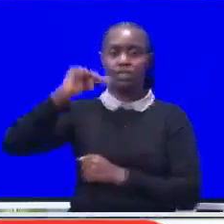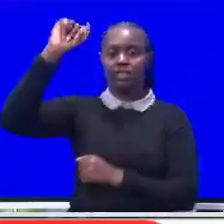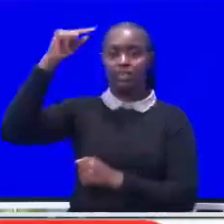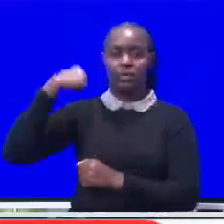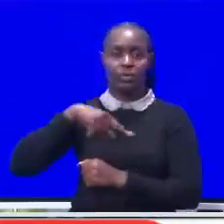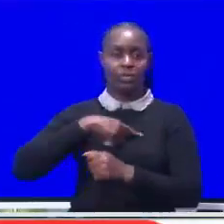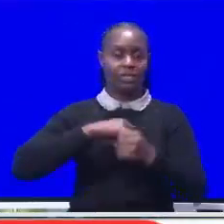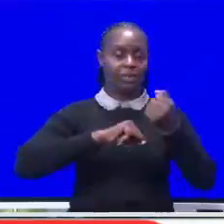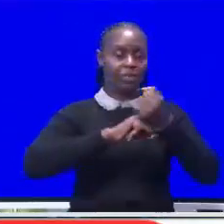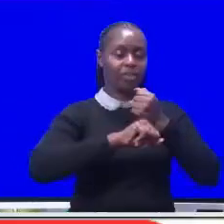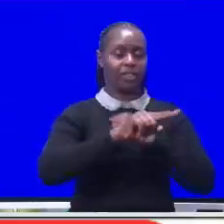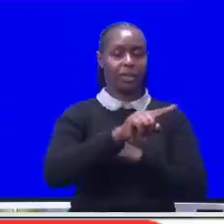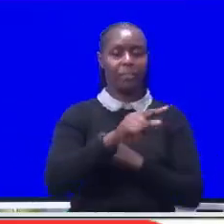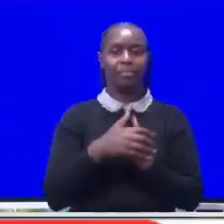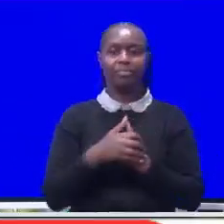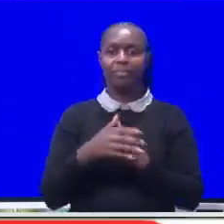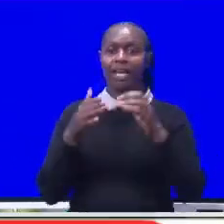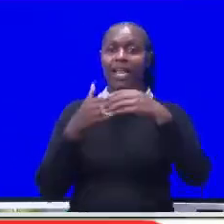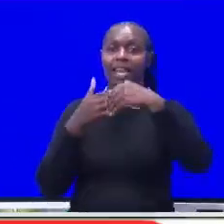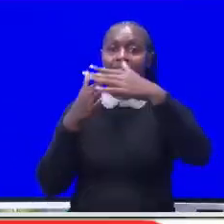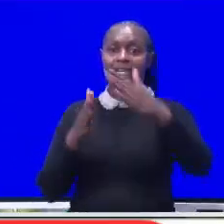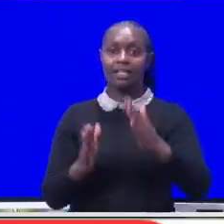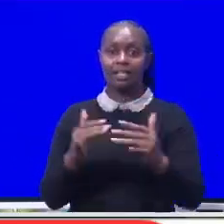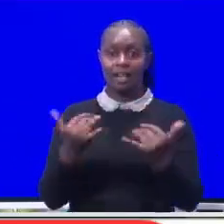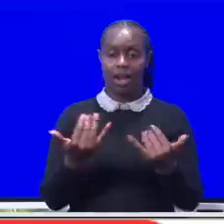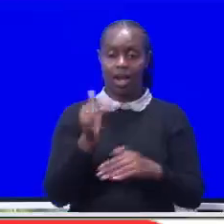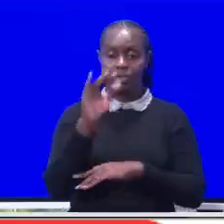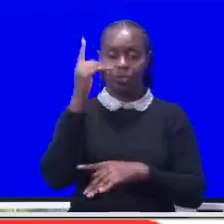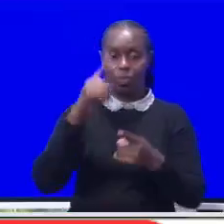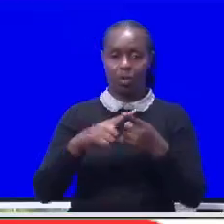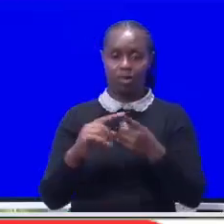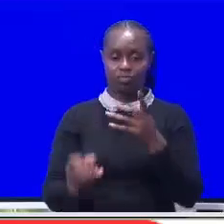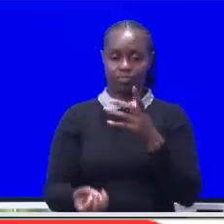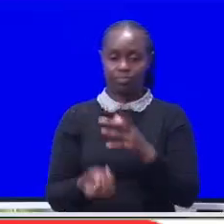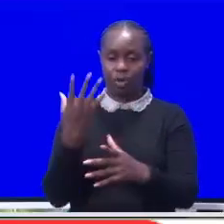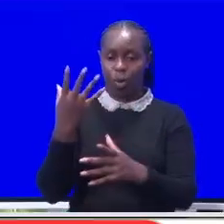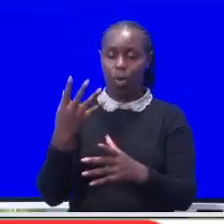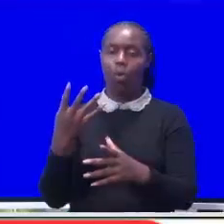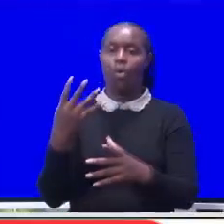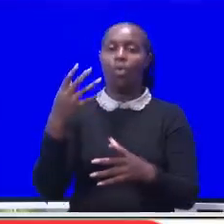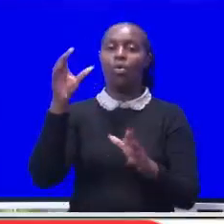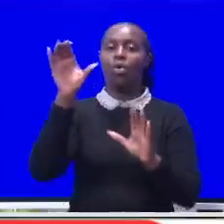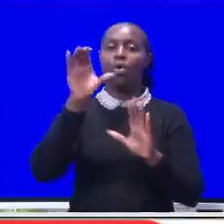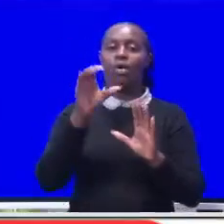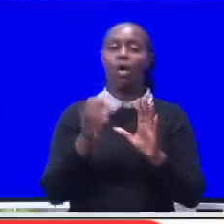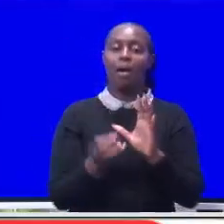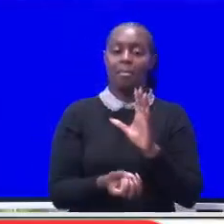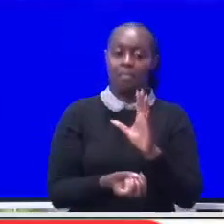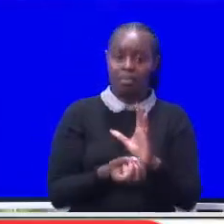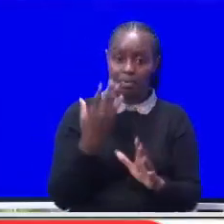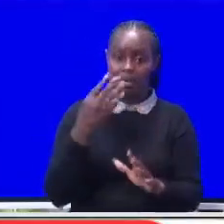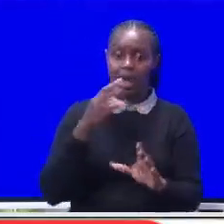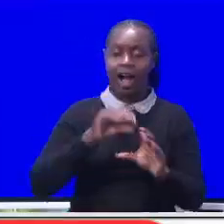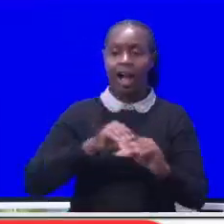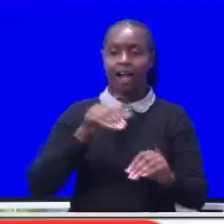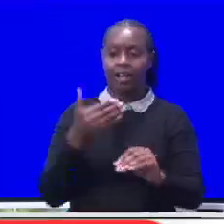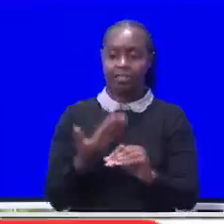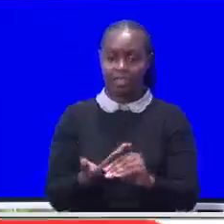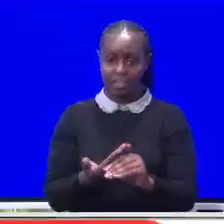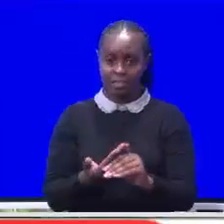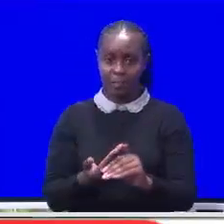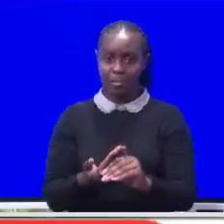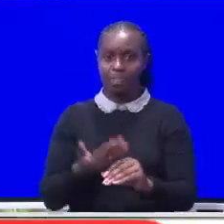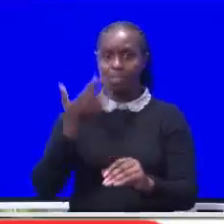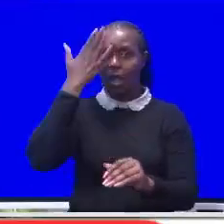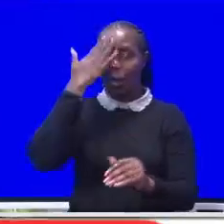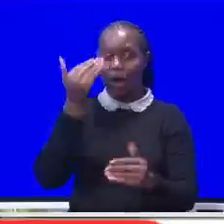wao. Further, the leaders called for the reconstitution of the Independent Electoral and Boundaries Commission, IEBC,